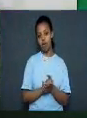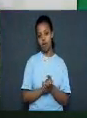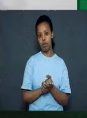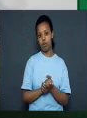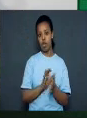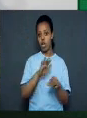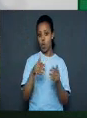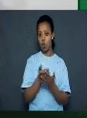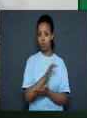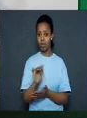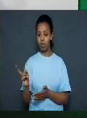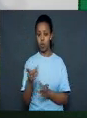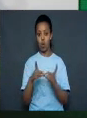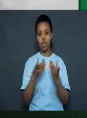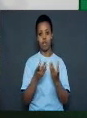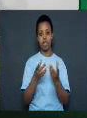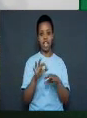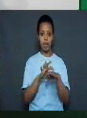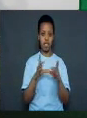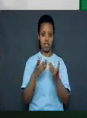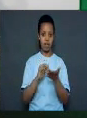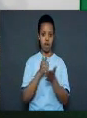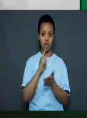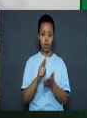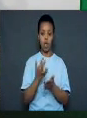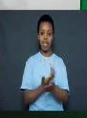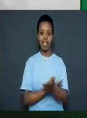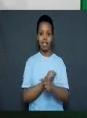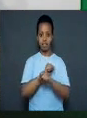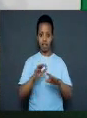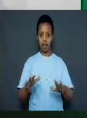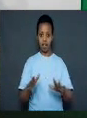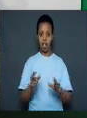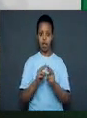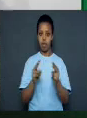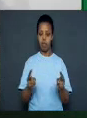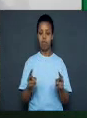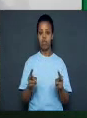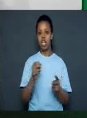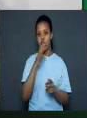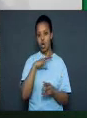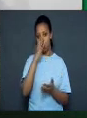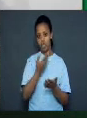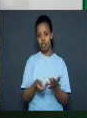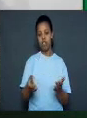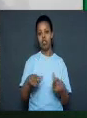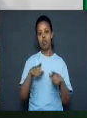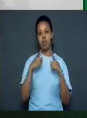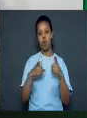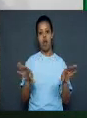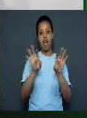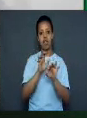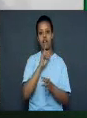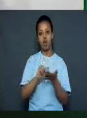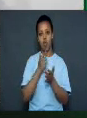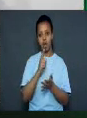Like all biomes, grasslands are important for human existence.